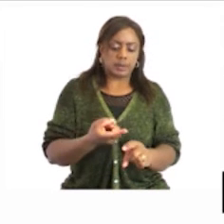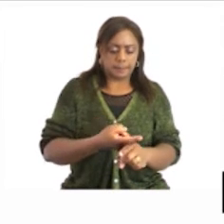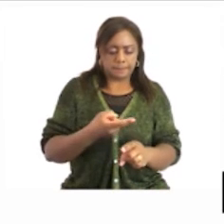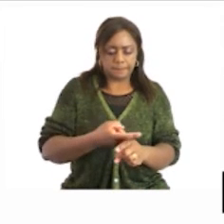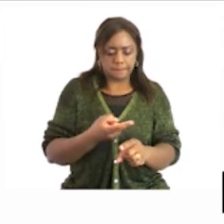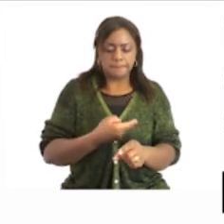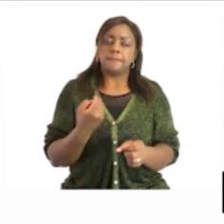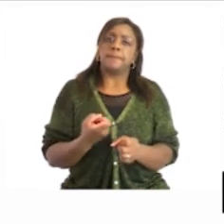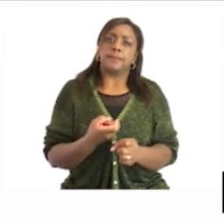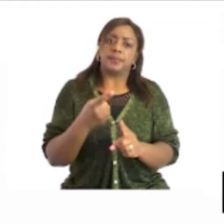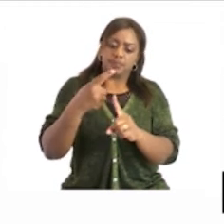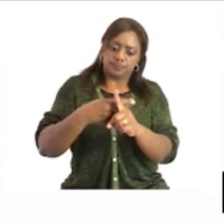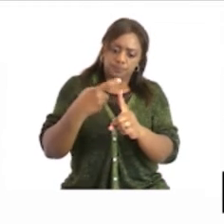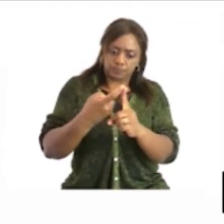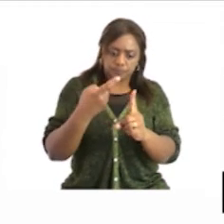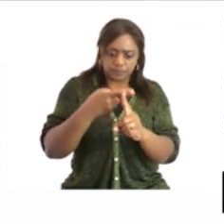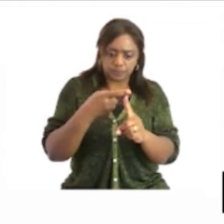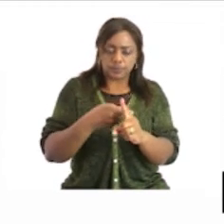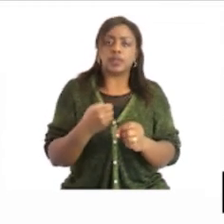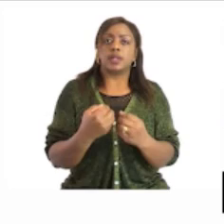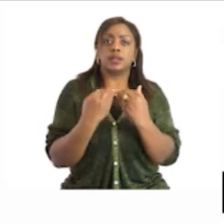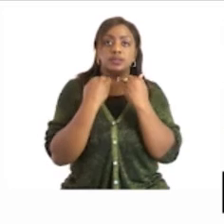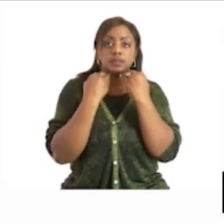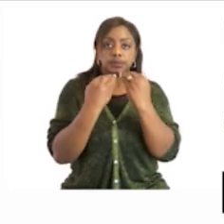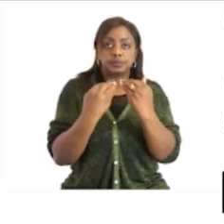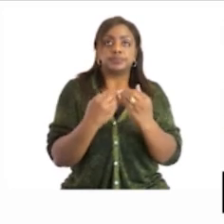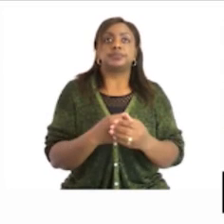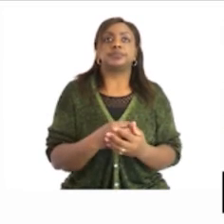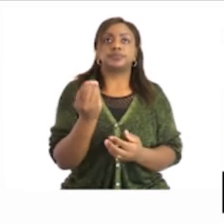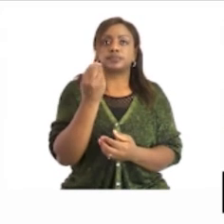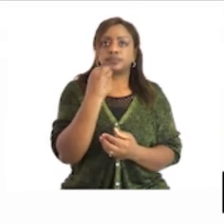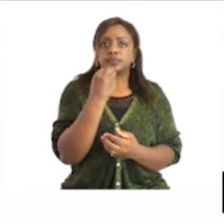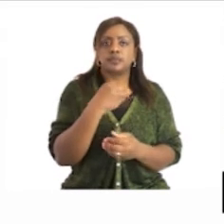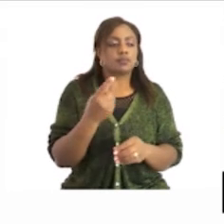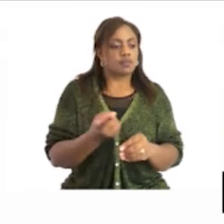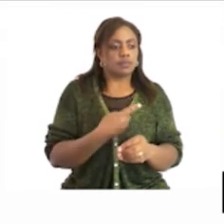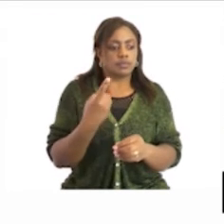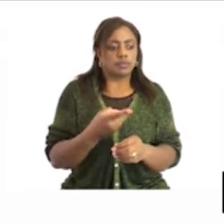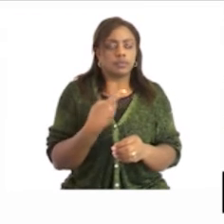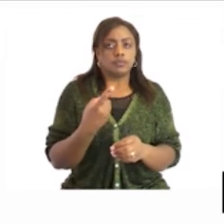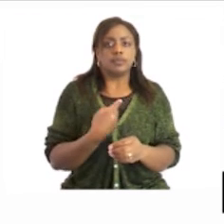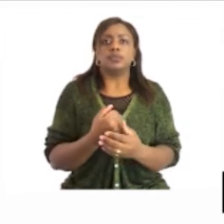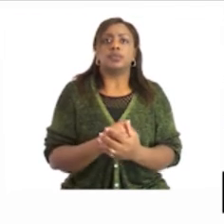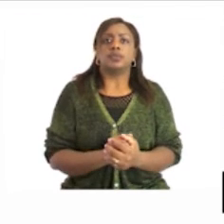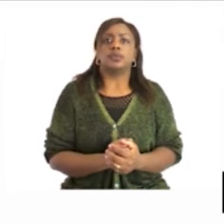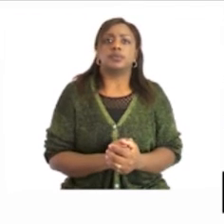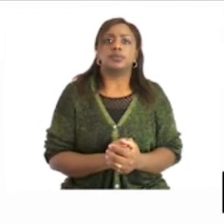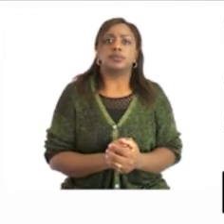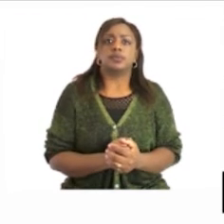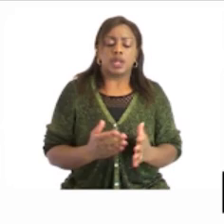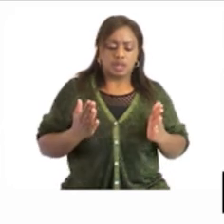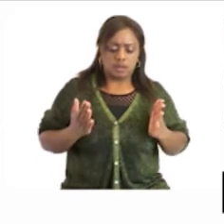carrots. And what is important is that complex carbohydrates gives our body's energy